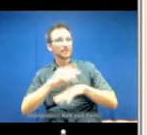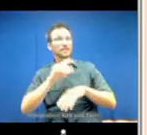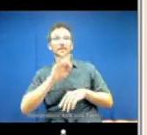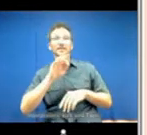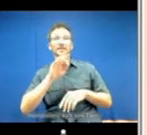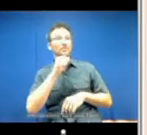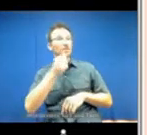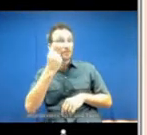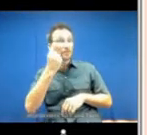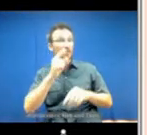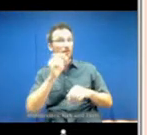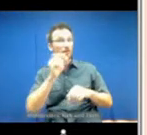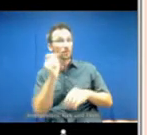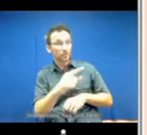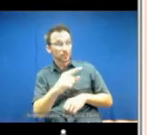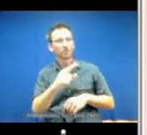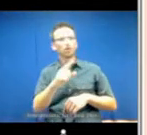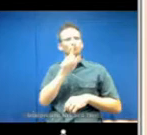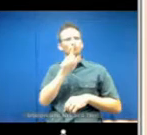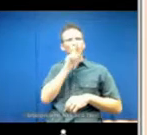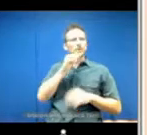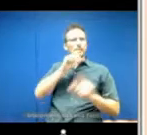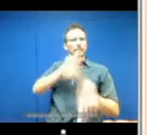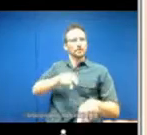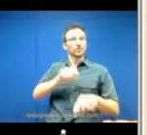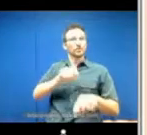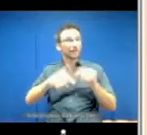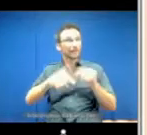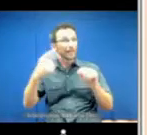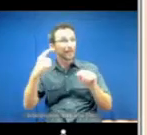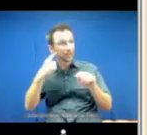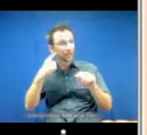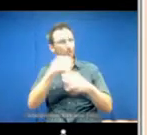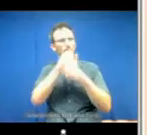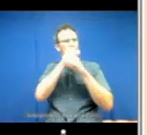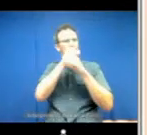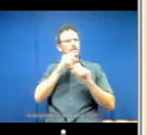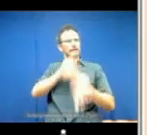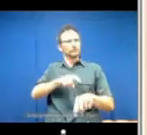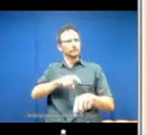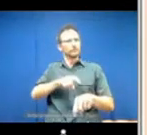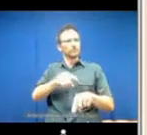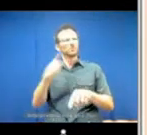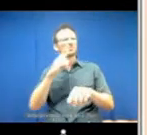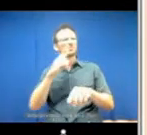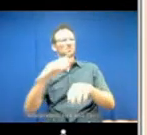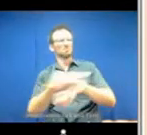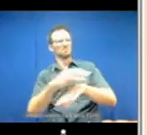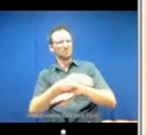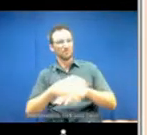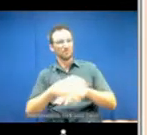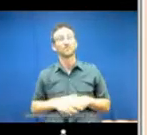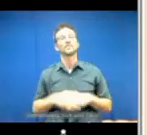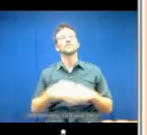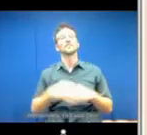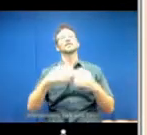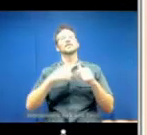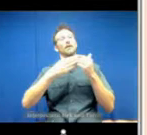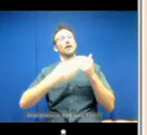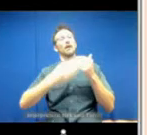that. So then for the bulk of the deposition, there are these various questioning styles